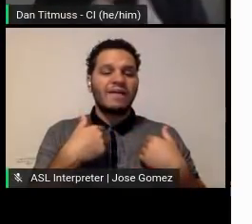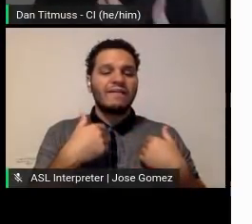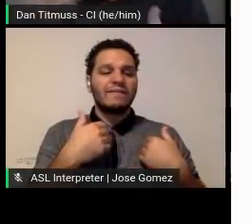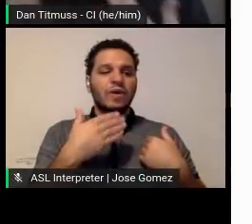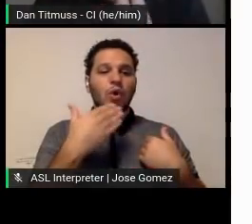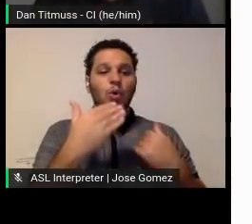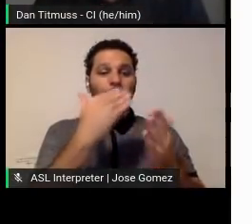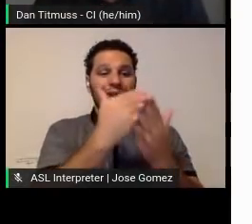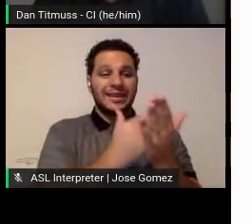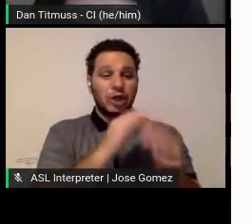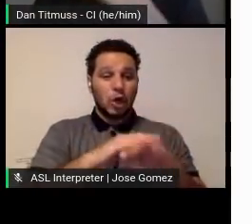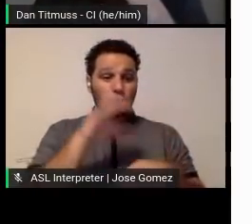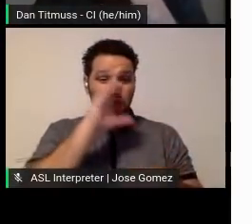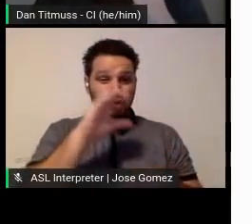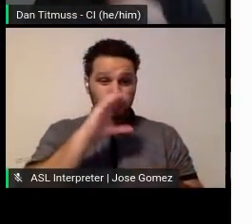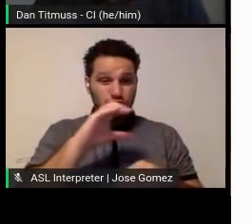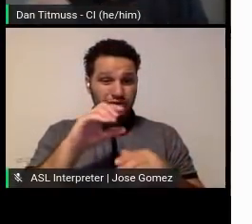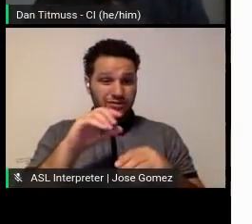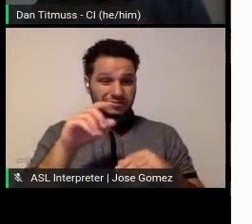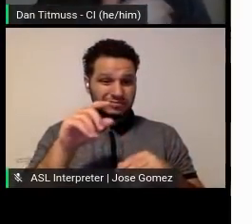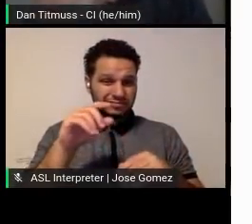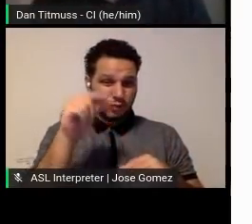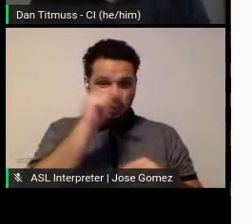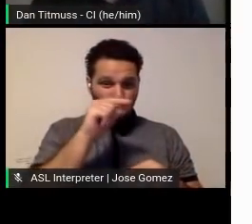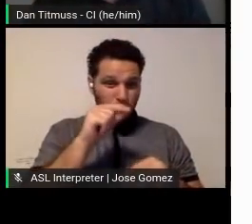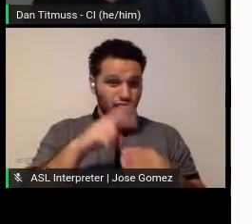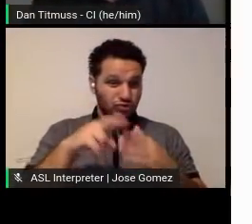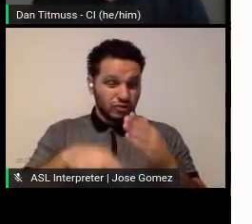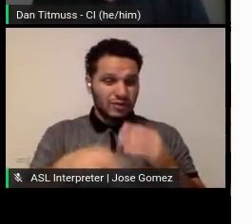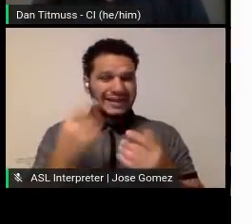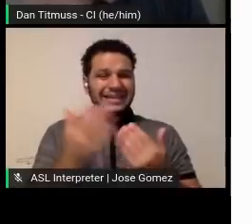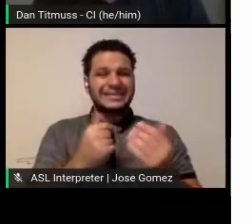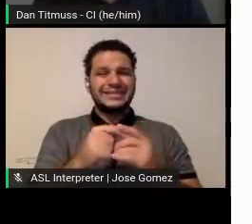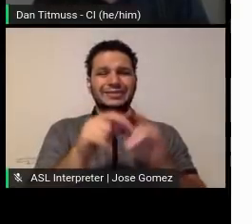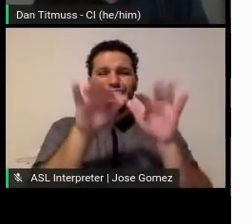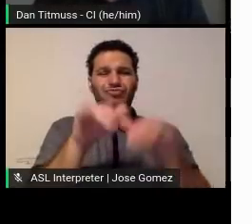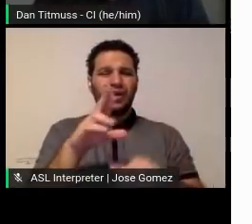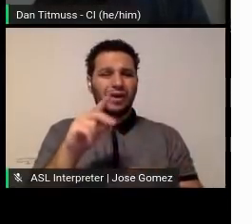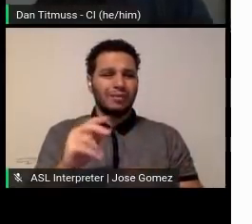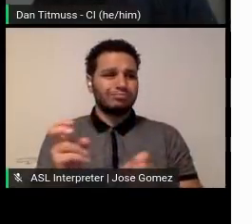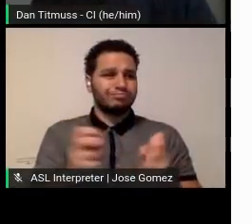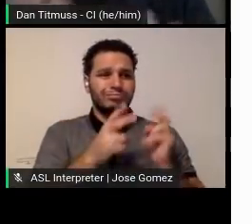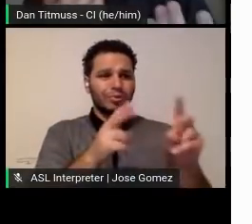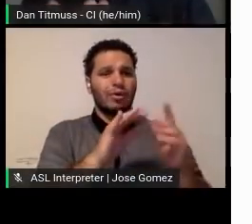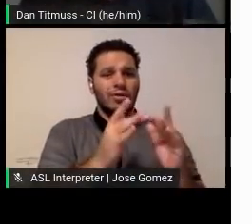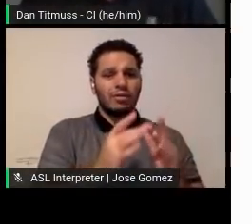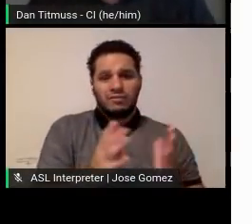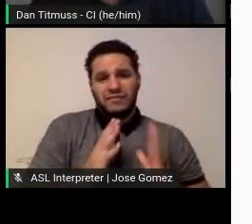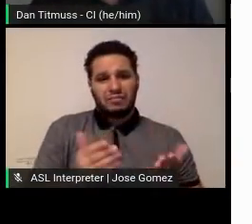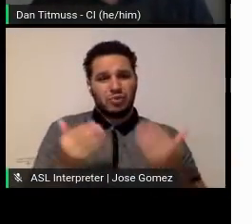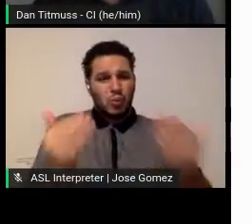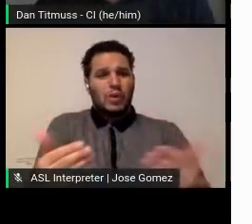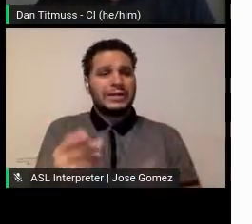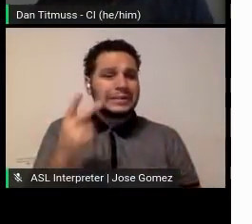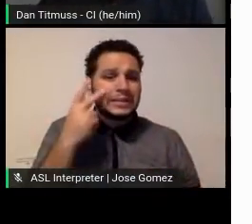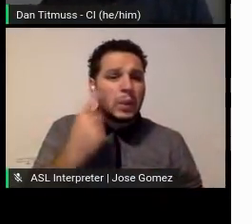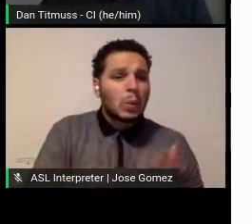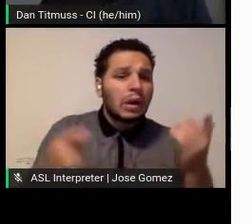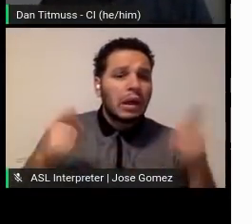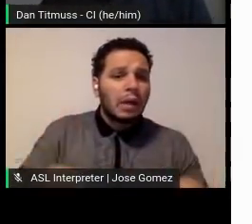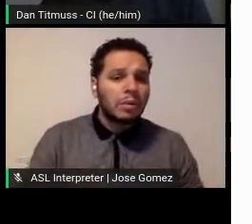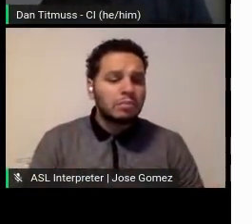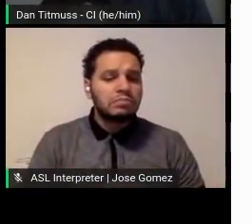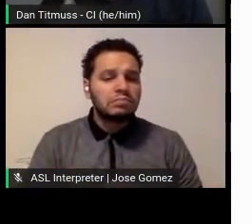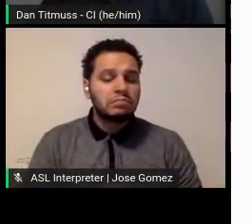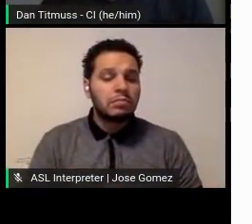listing on the search engine results page, and it's something you can easily write up and put online, put up, see what happens. But most of the